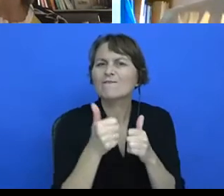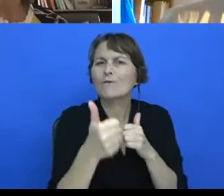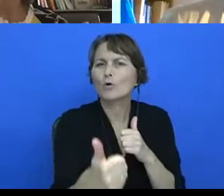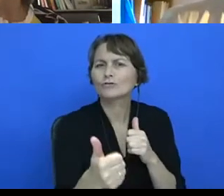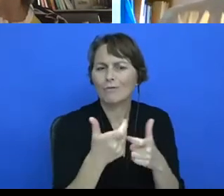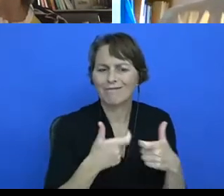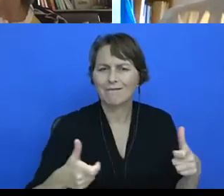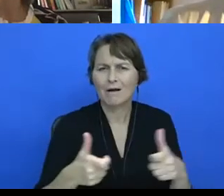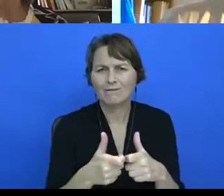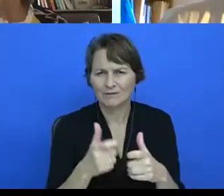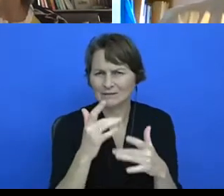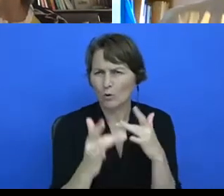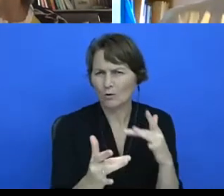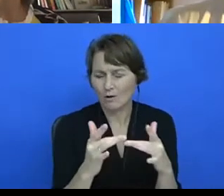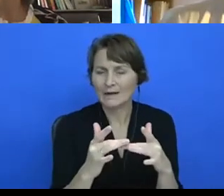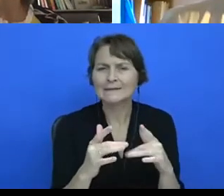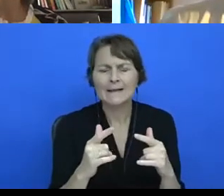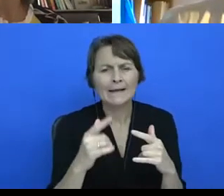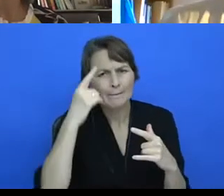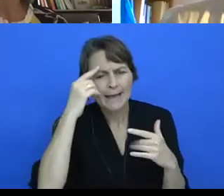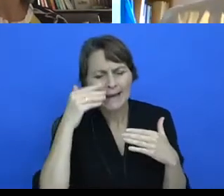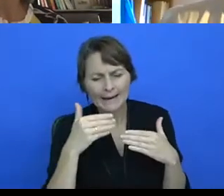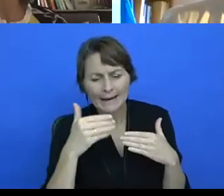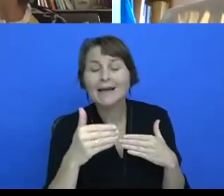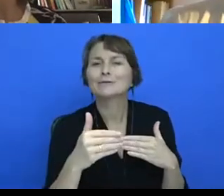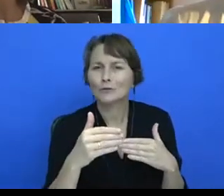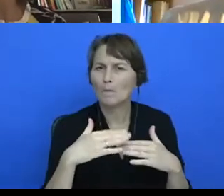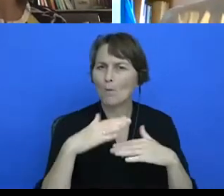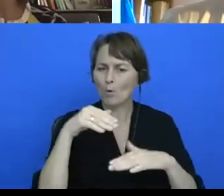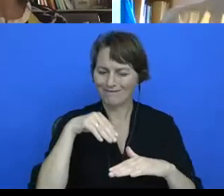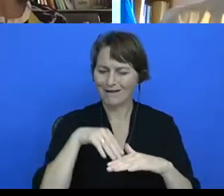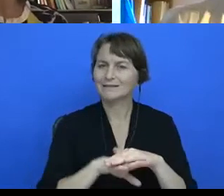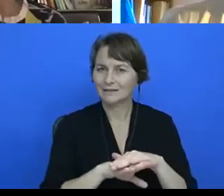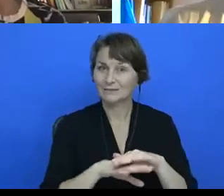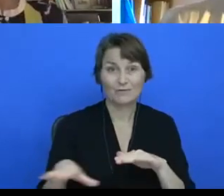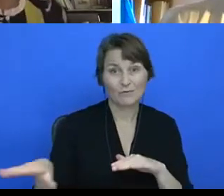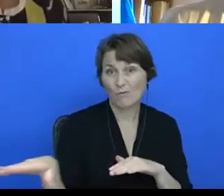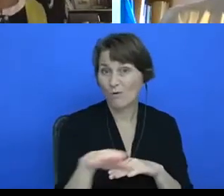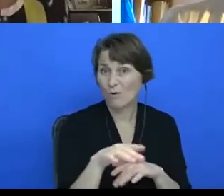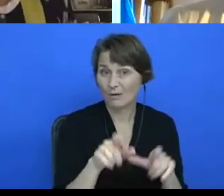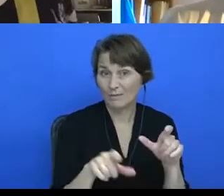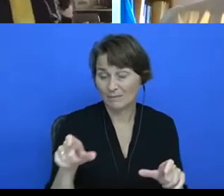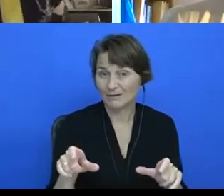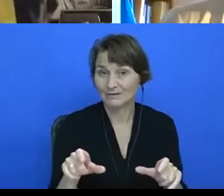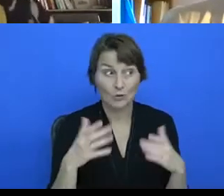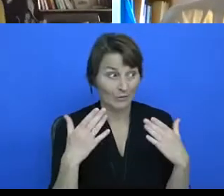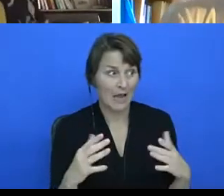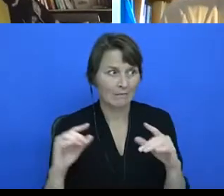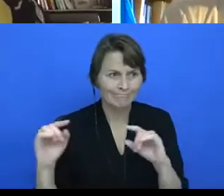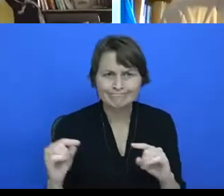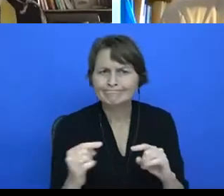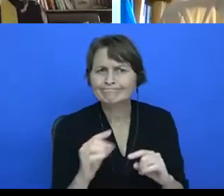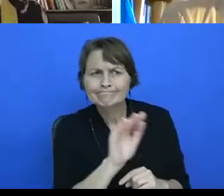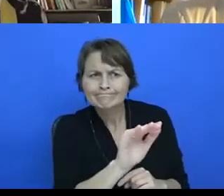about how to make them even more accessible to really everybody. And I think having a discussion with the community